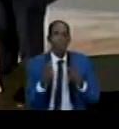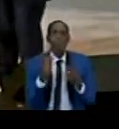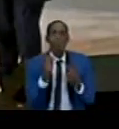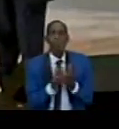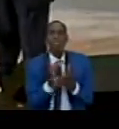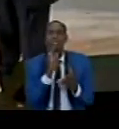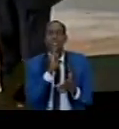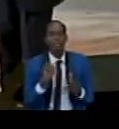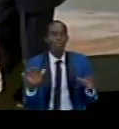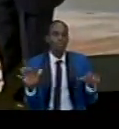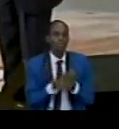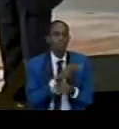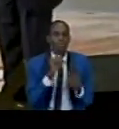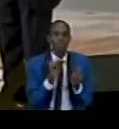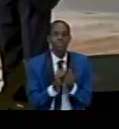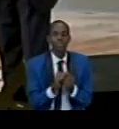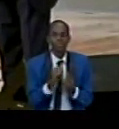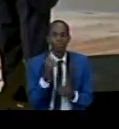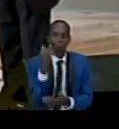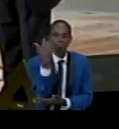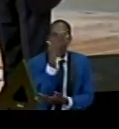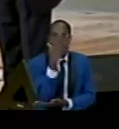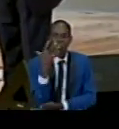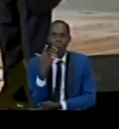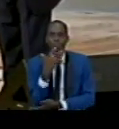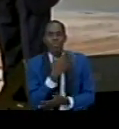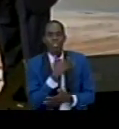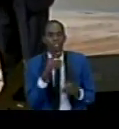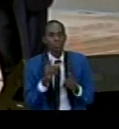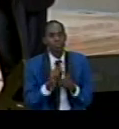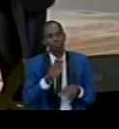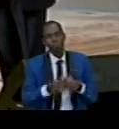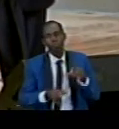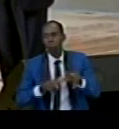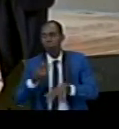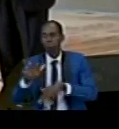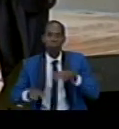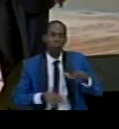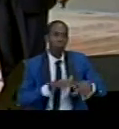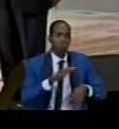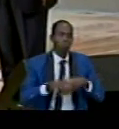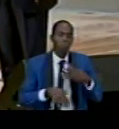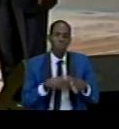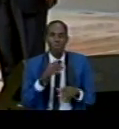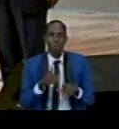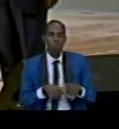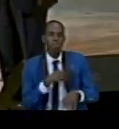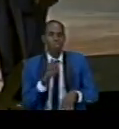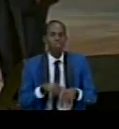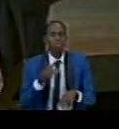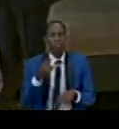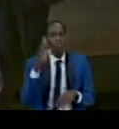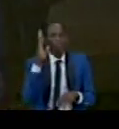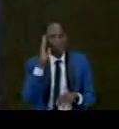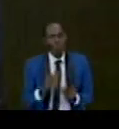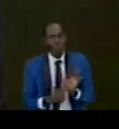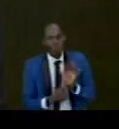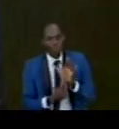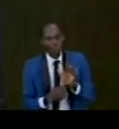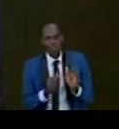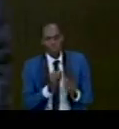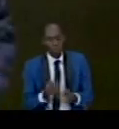field. After you walk there up and down a long time, you'll make a pass on that